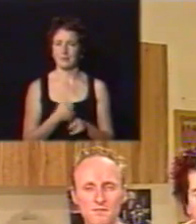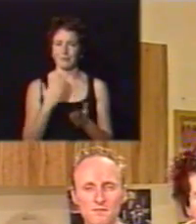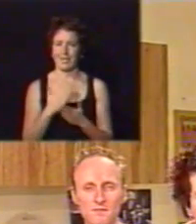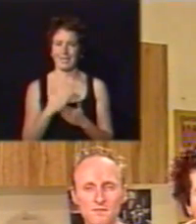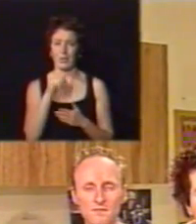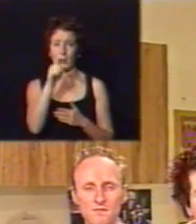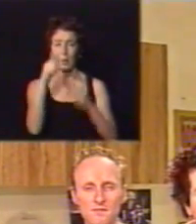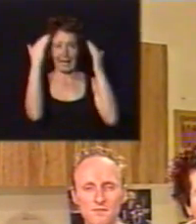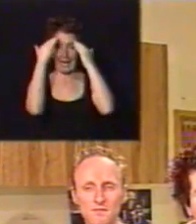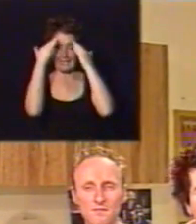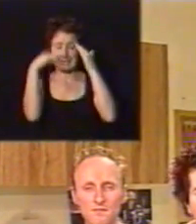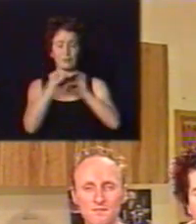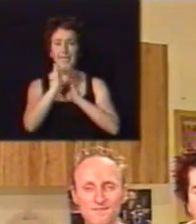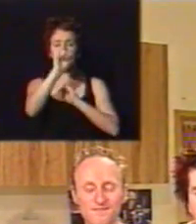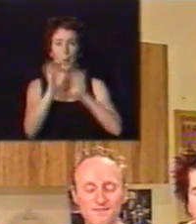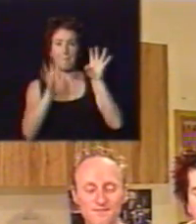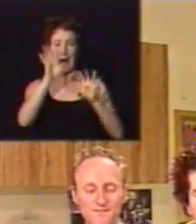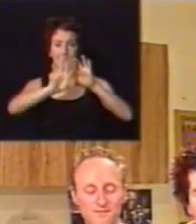head totally up their backside, I'm afraid.